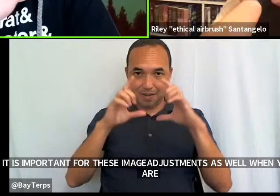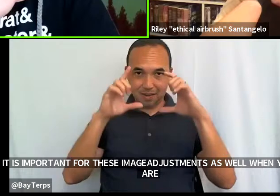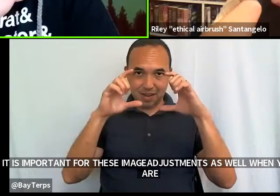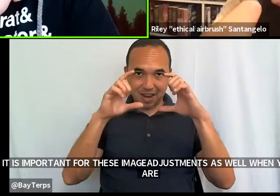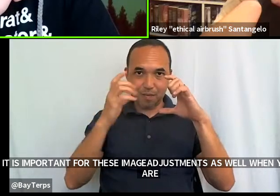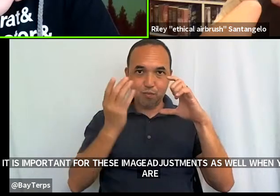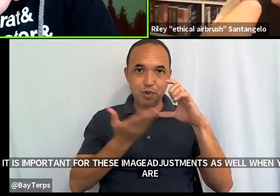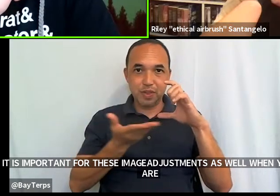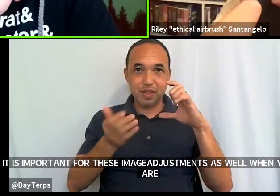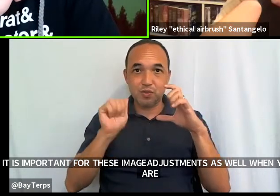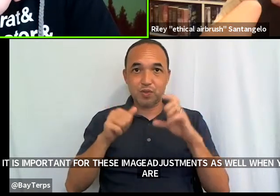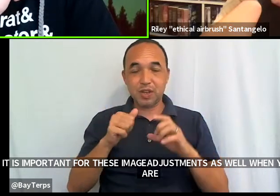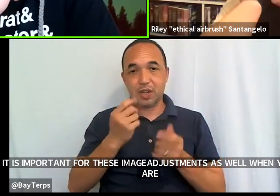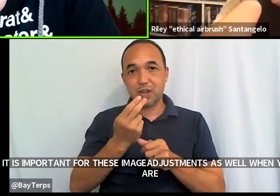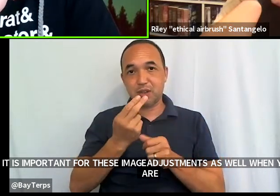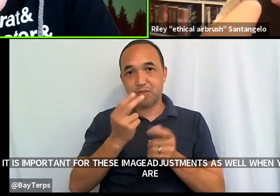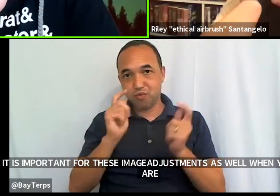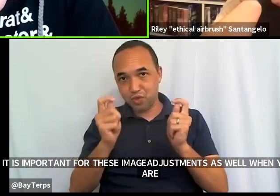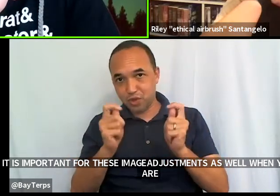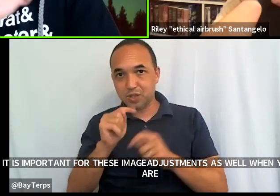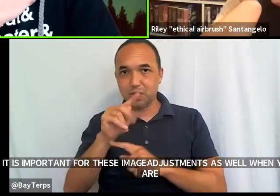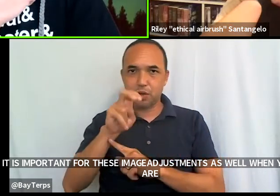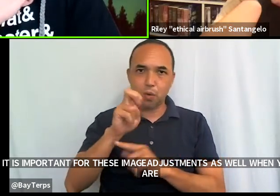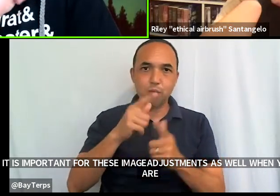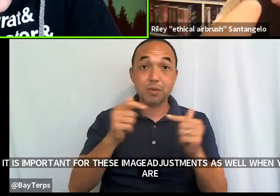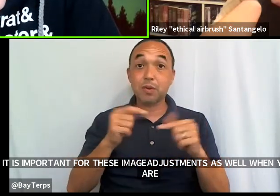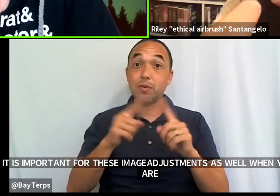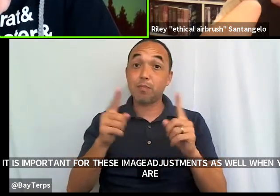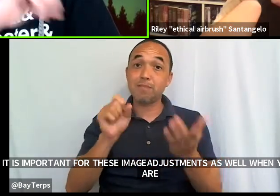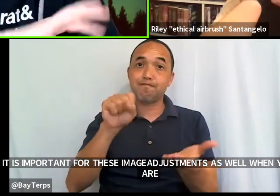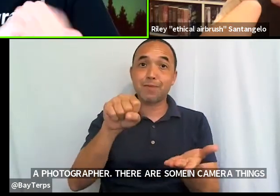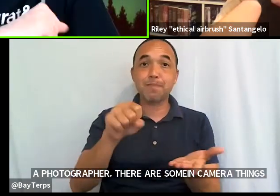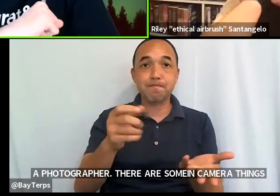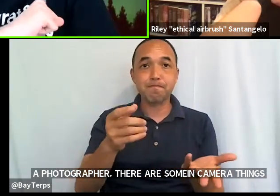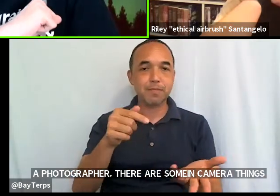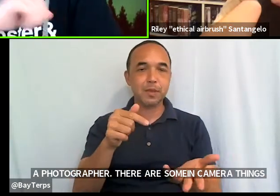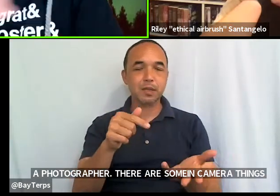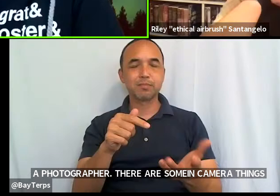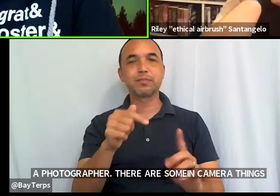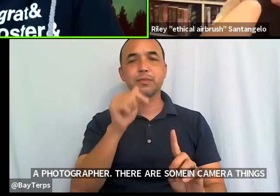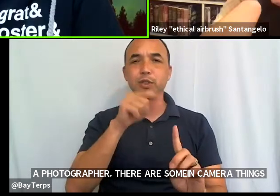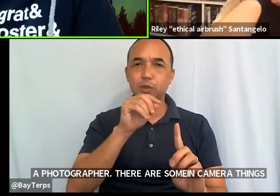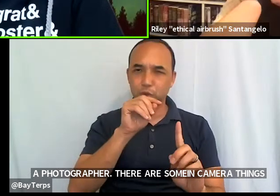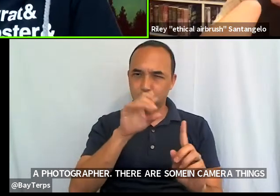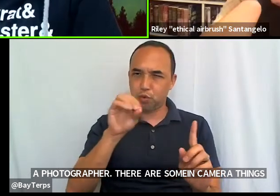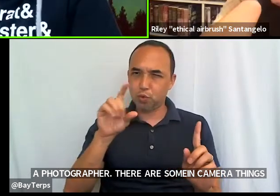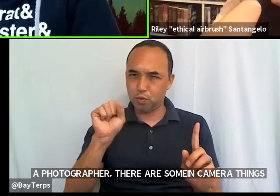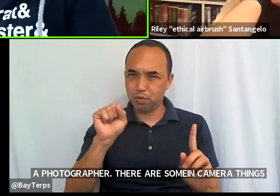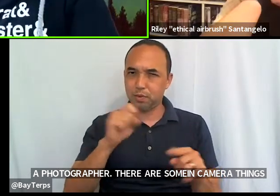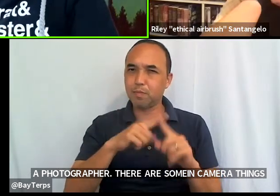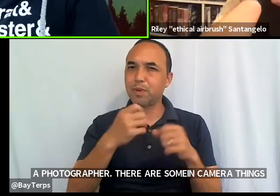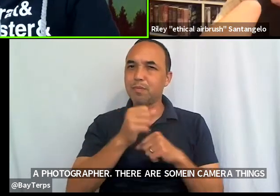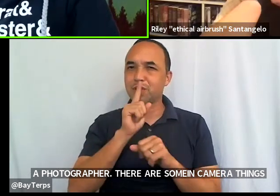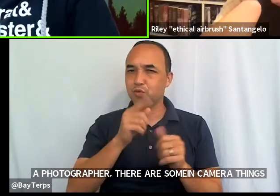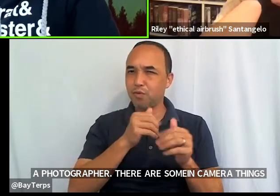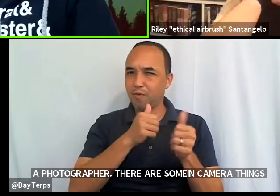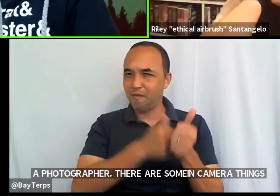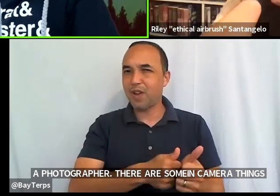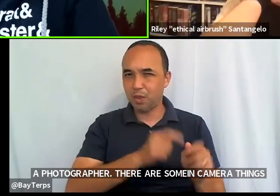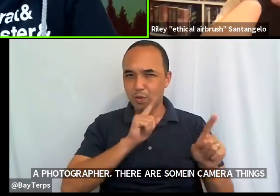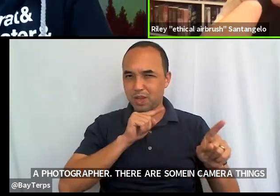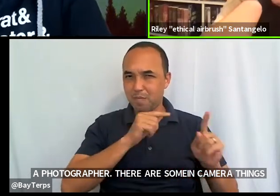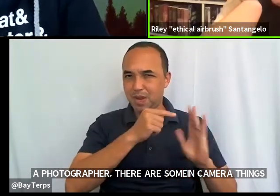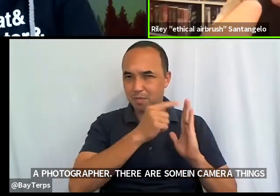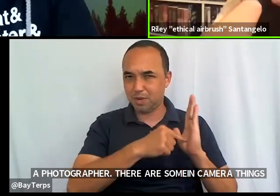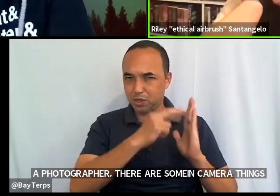tones and things like that. But these are, these are tools that you can use, but make sure you're following the commandments when you use them. Right.